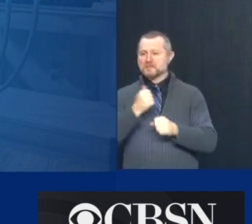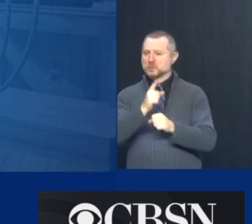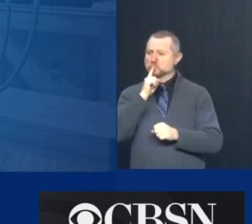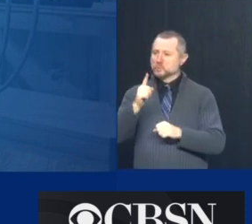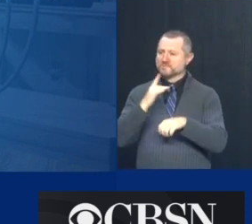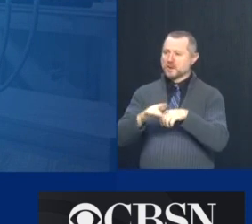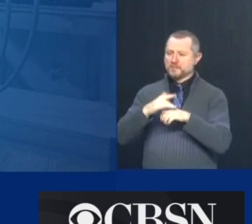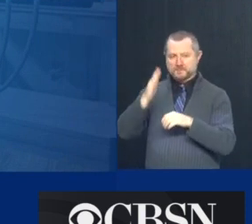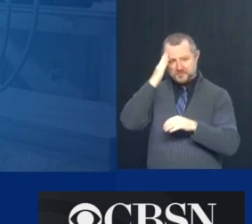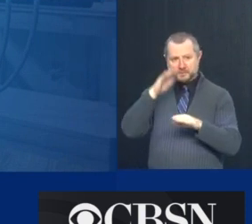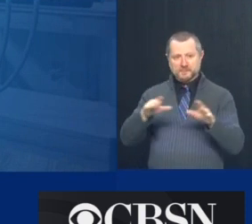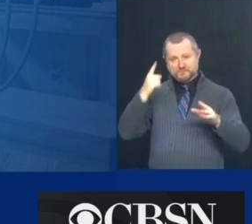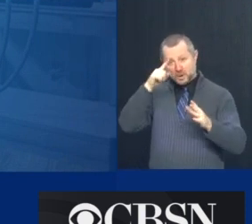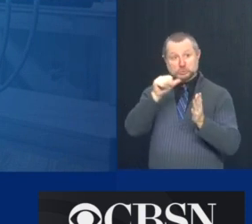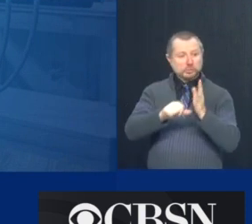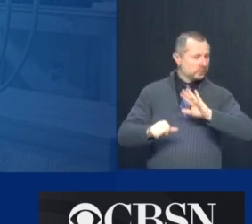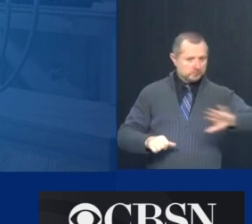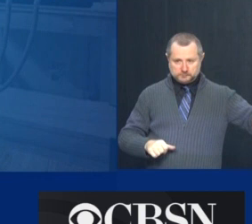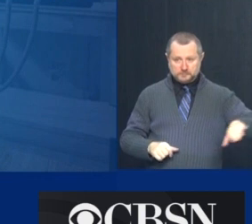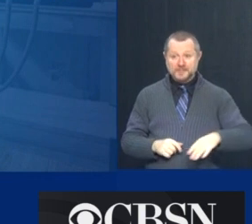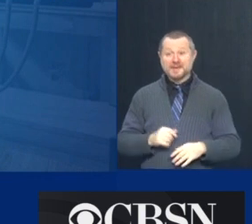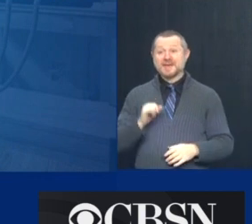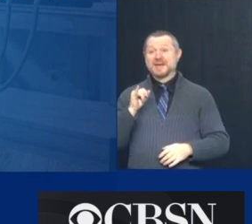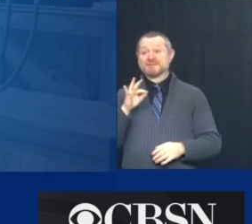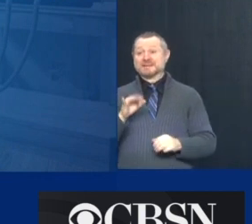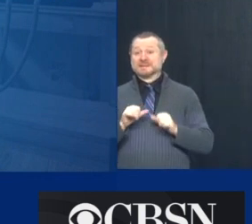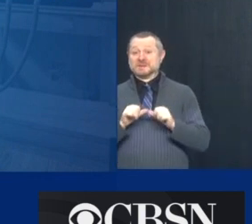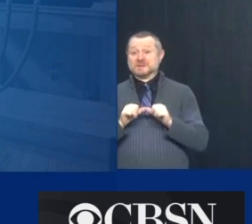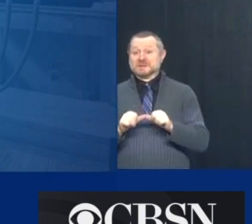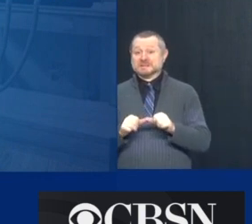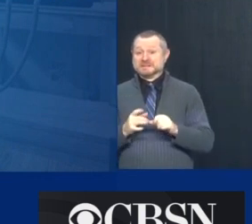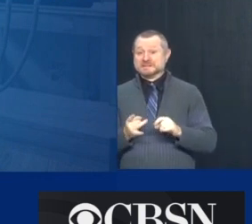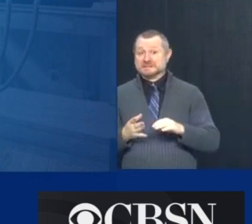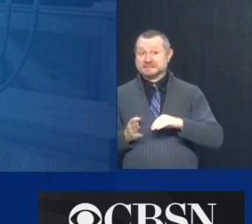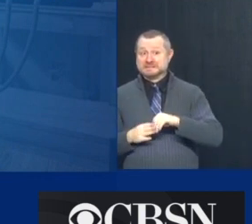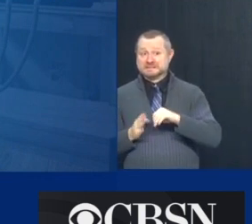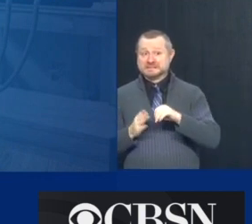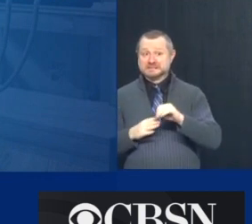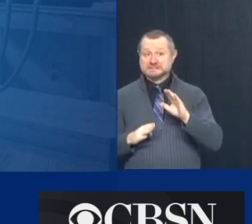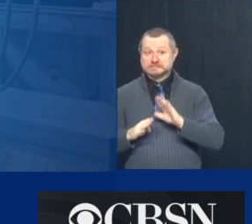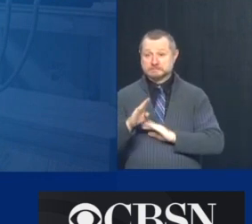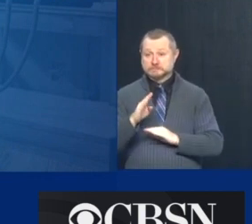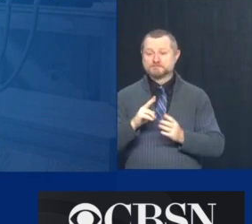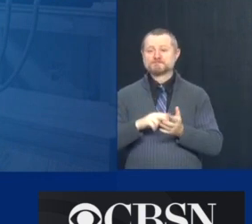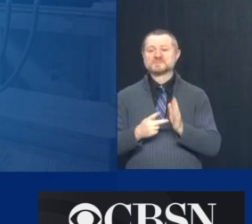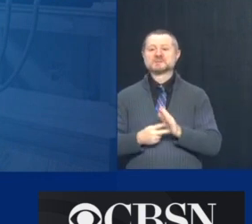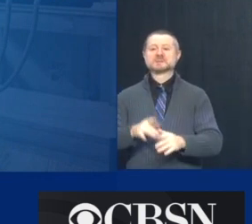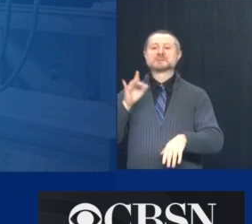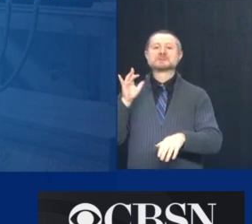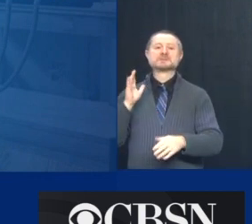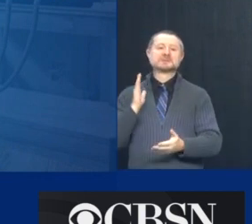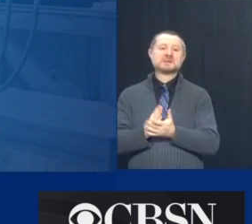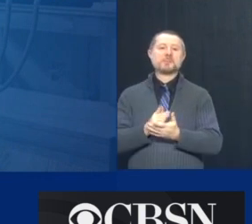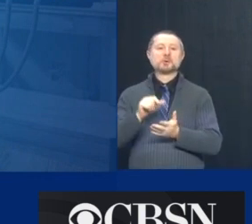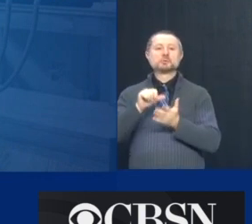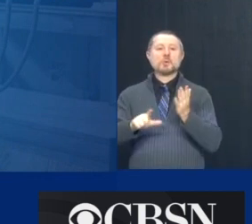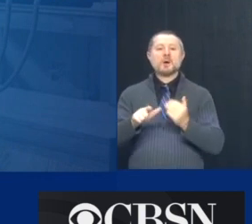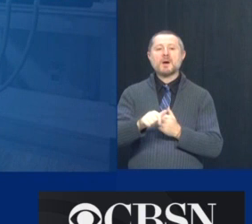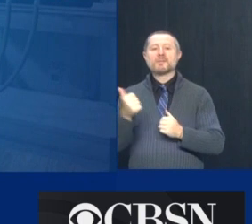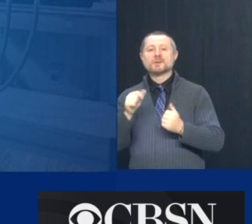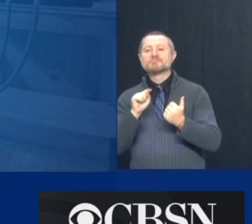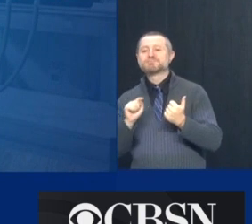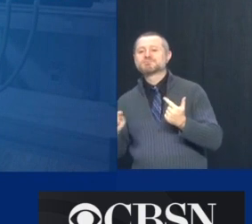situation continues to get worse, we'll stop elective surgery in other parts of the state